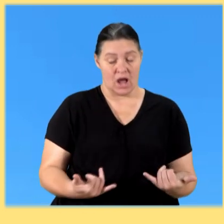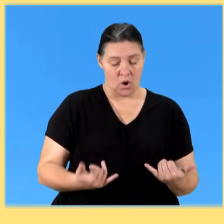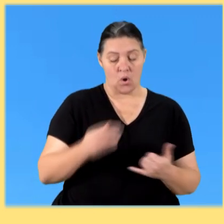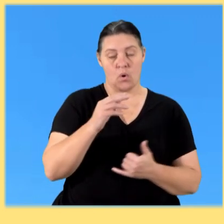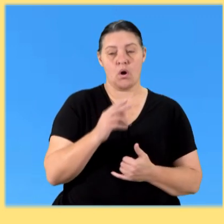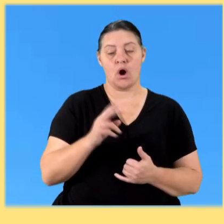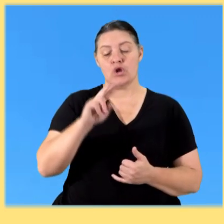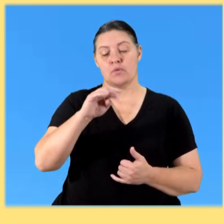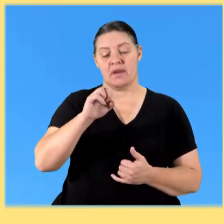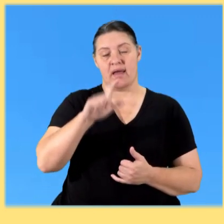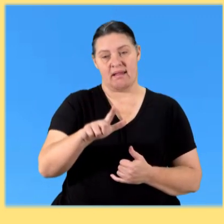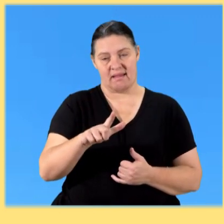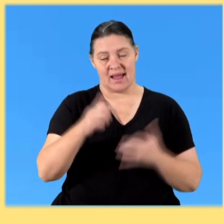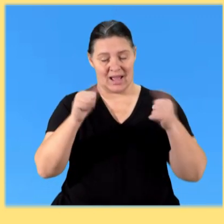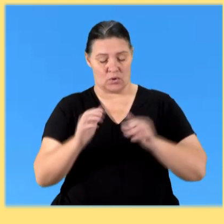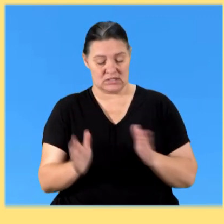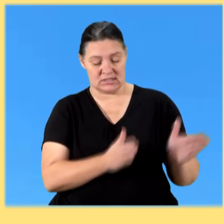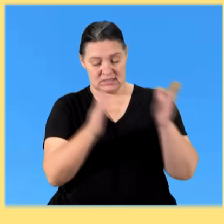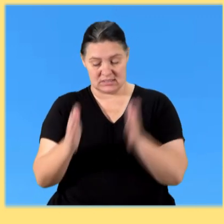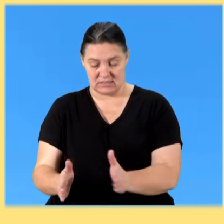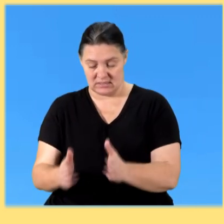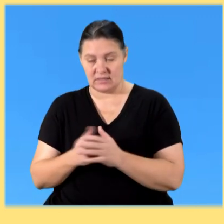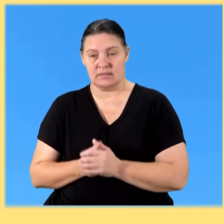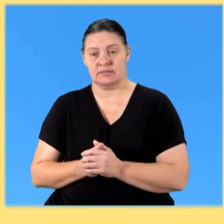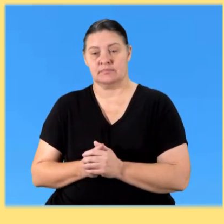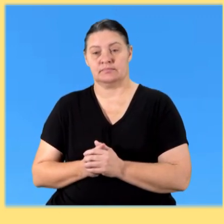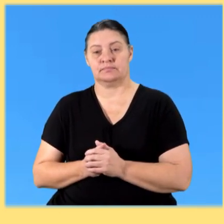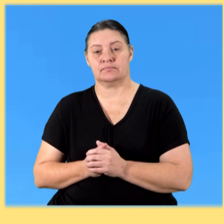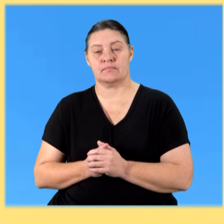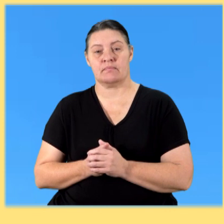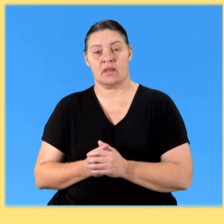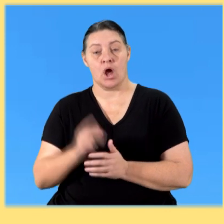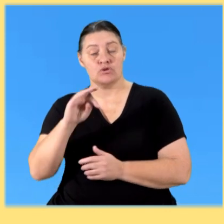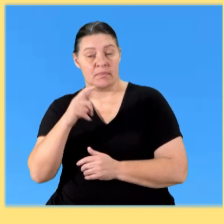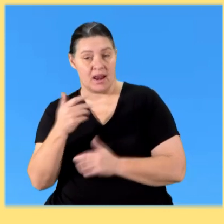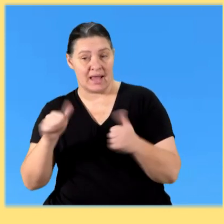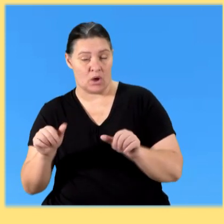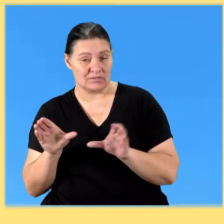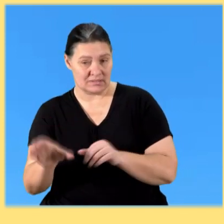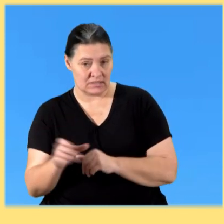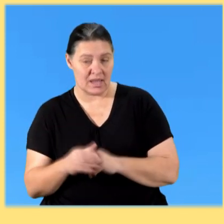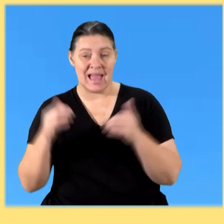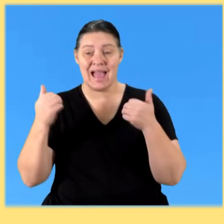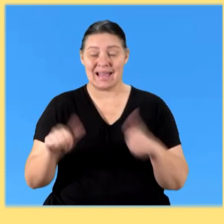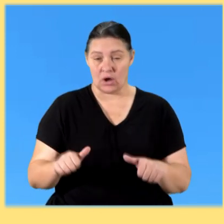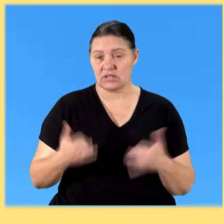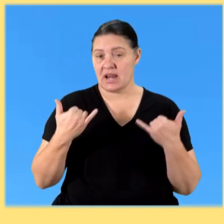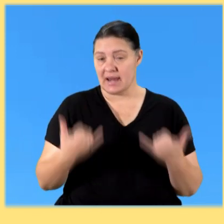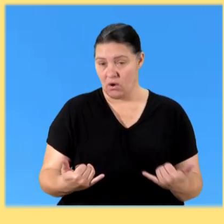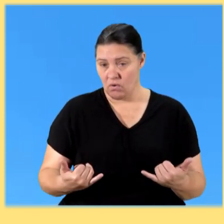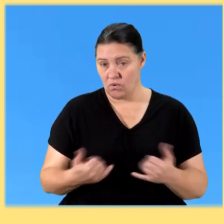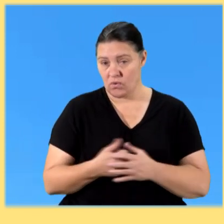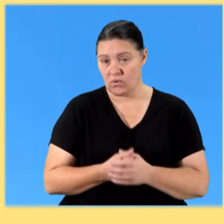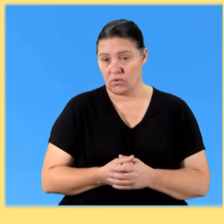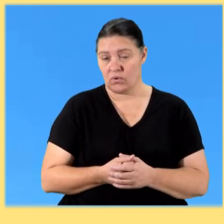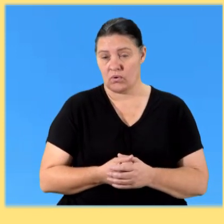We are now going to look at the nominal account section. Nominal account section. In the nominal account section, our accounts are now